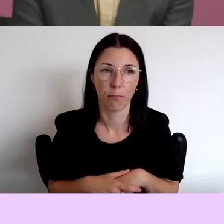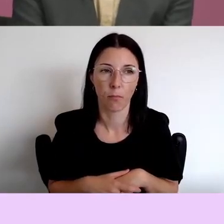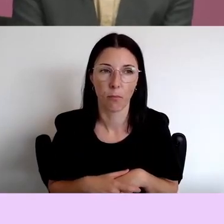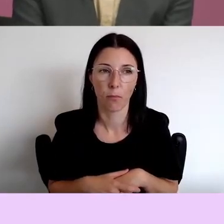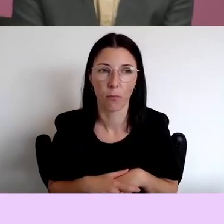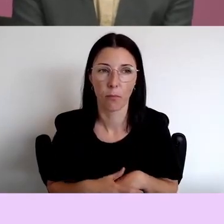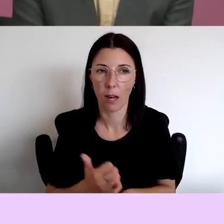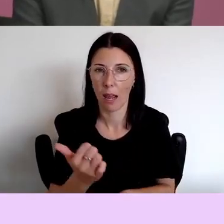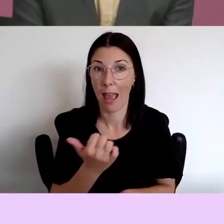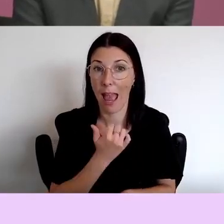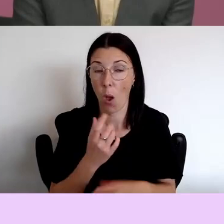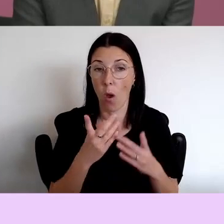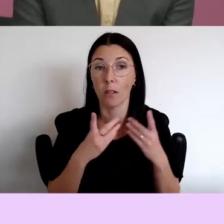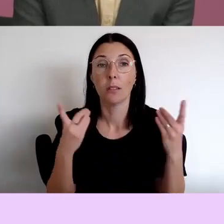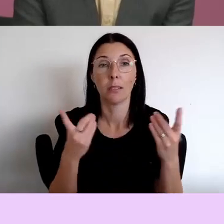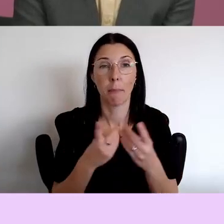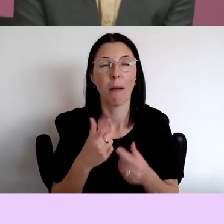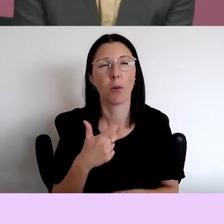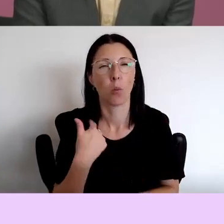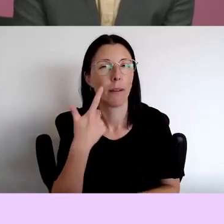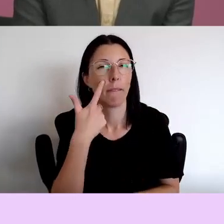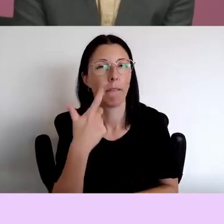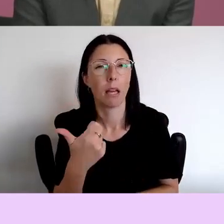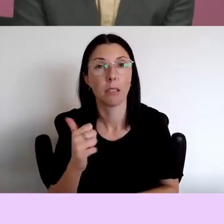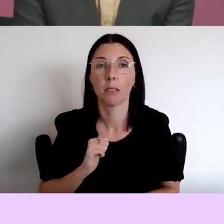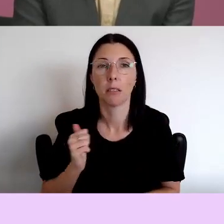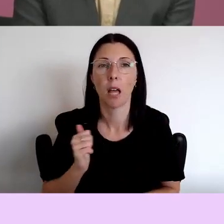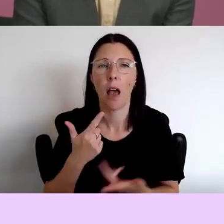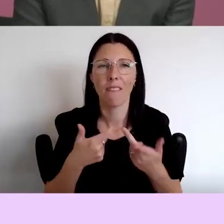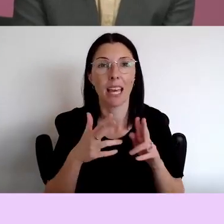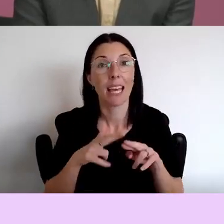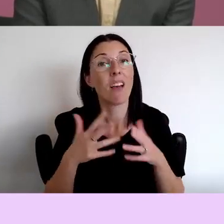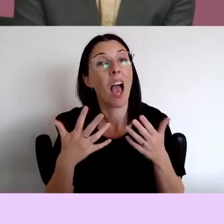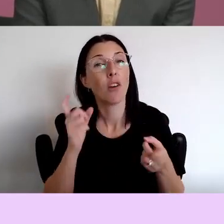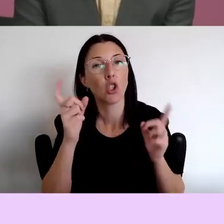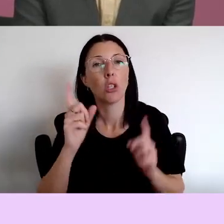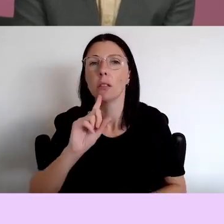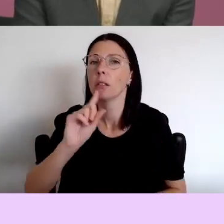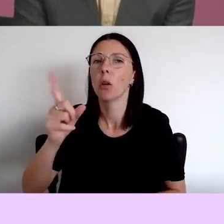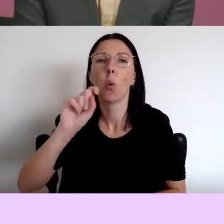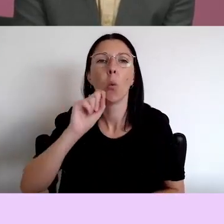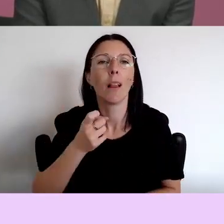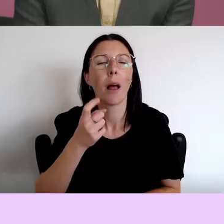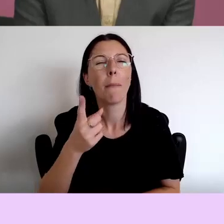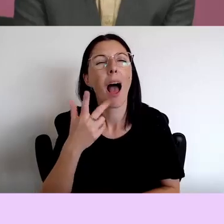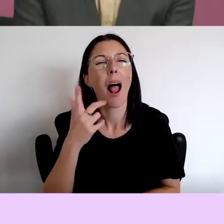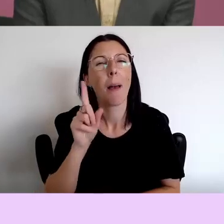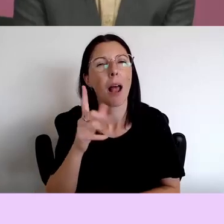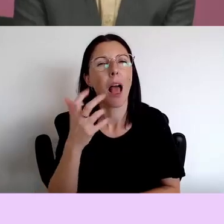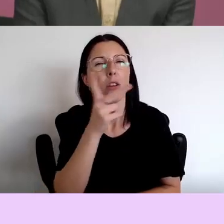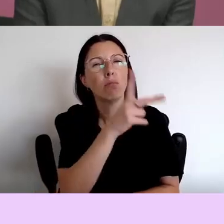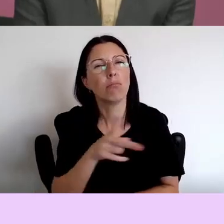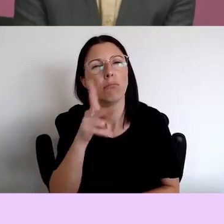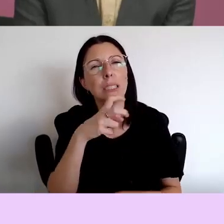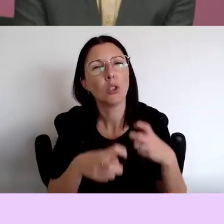At our department, we found that staff do speak up about their concerns, but there's a recurring issue we've heard from disclosures.